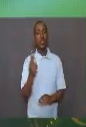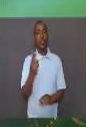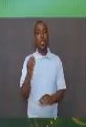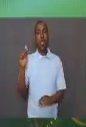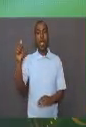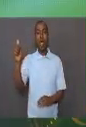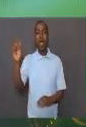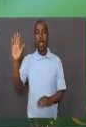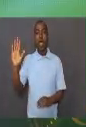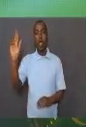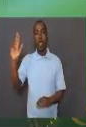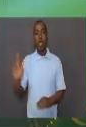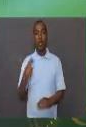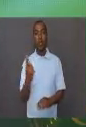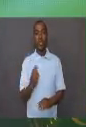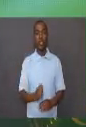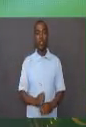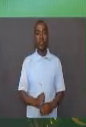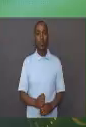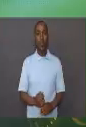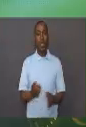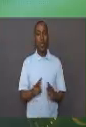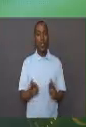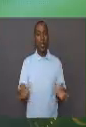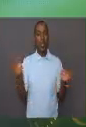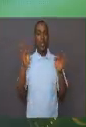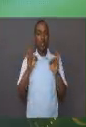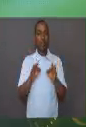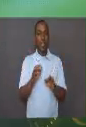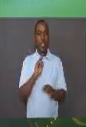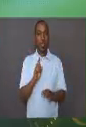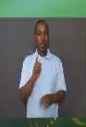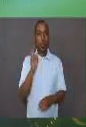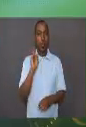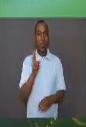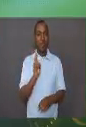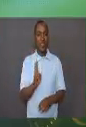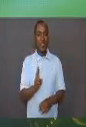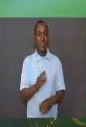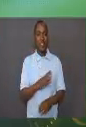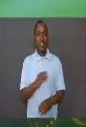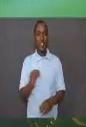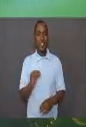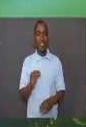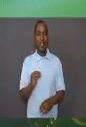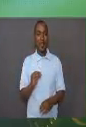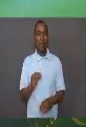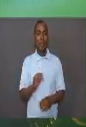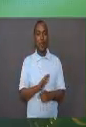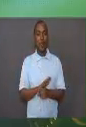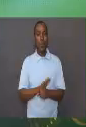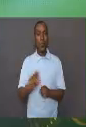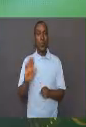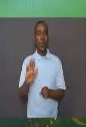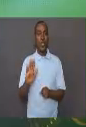agar. It is important to work quickly and efficiently